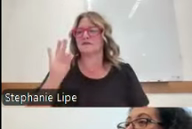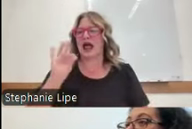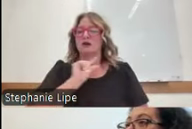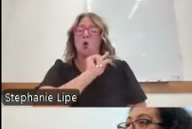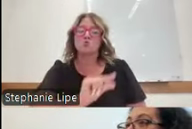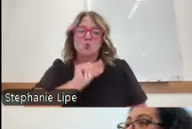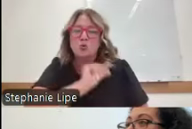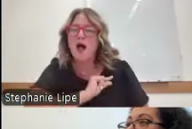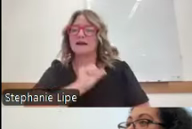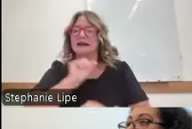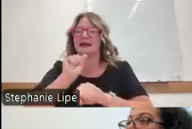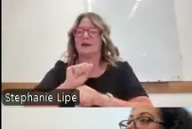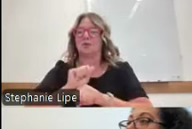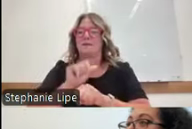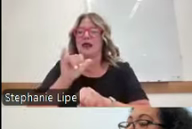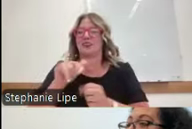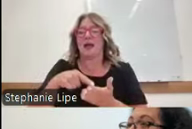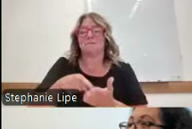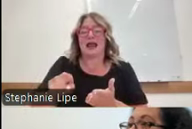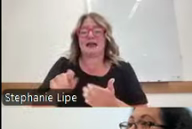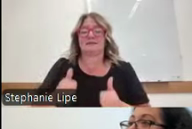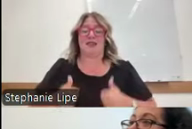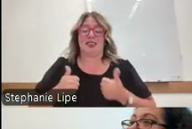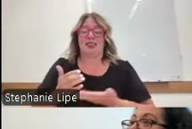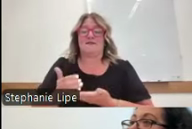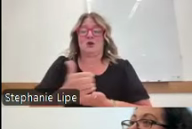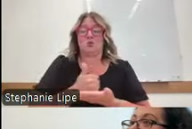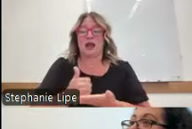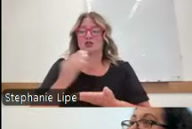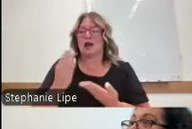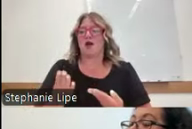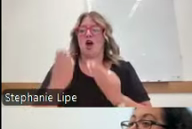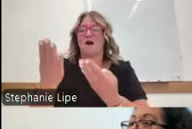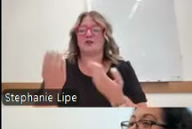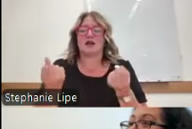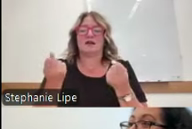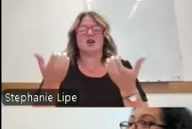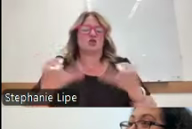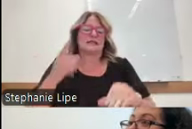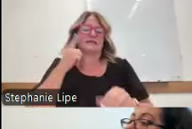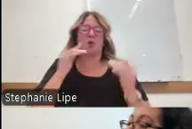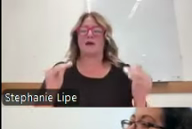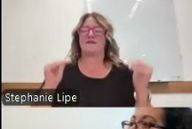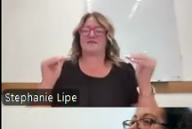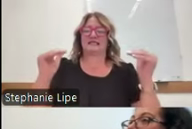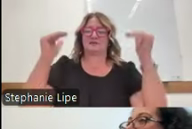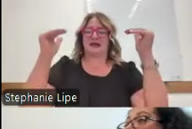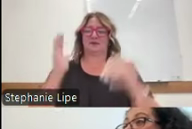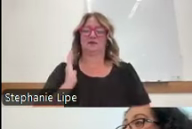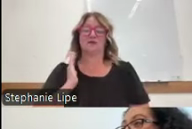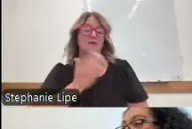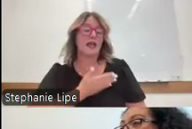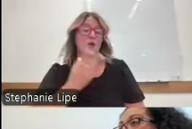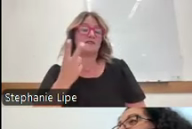to help our consumers find qualified employment that can pay a living wage and offers a chance